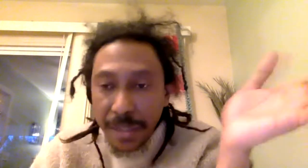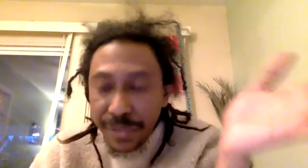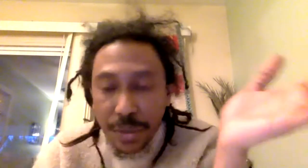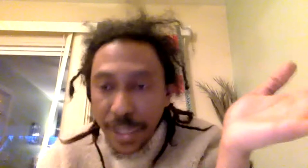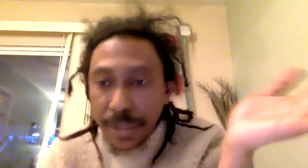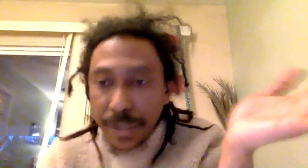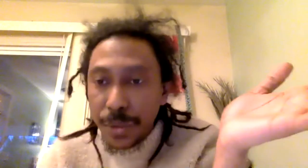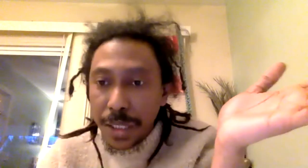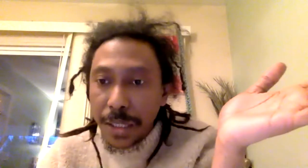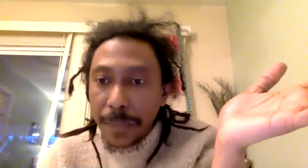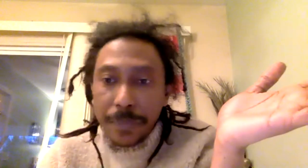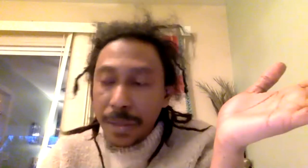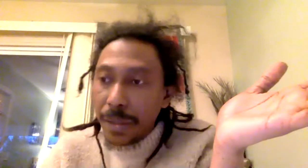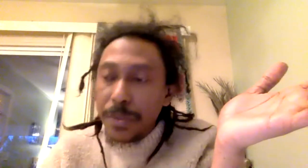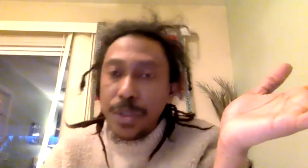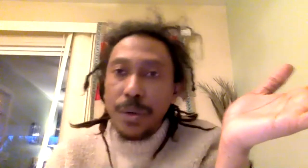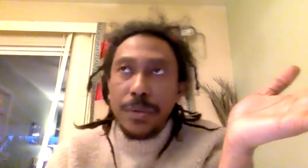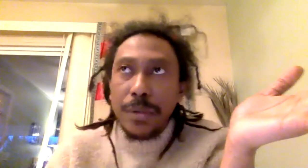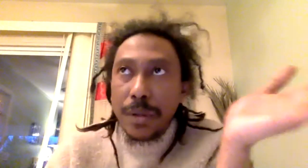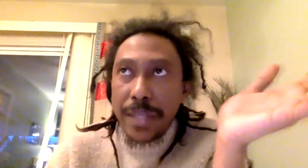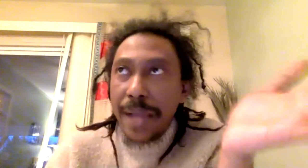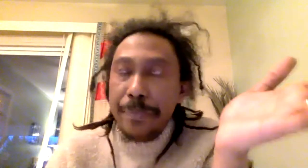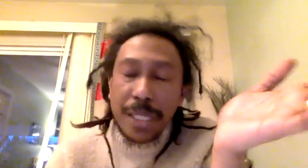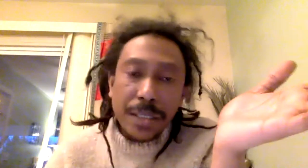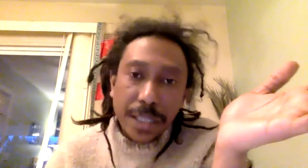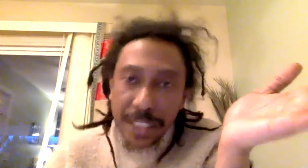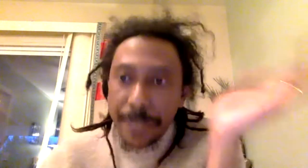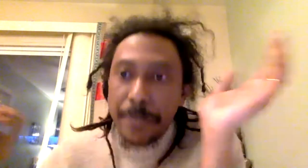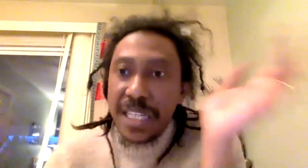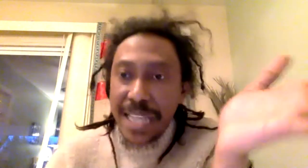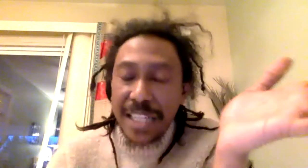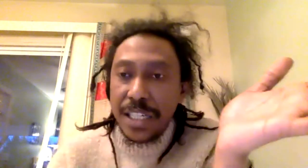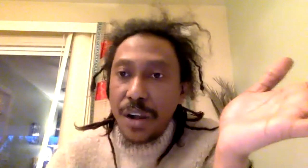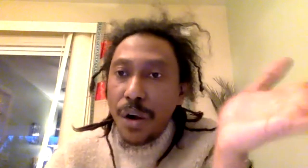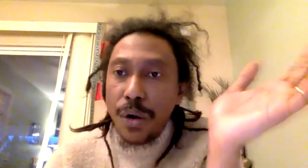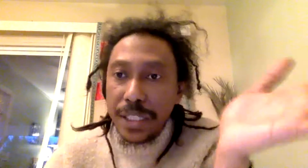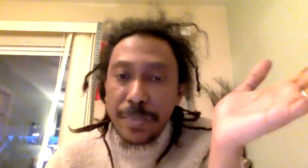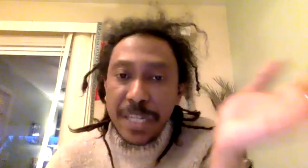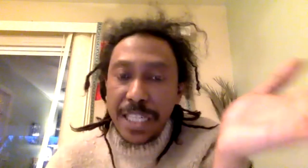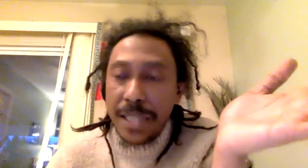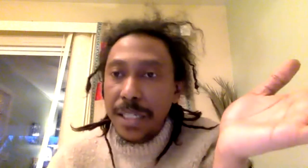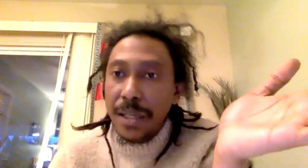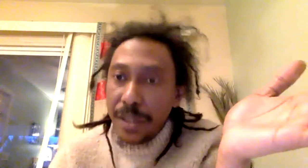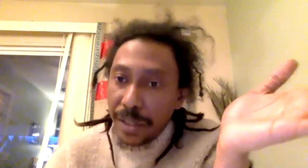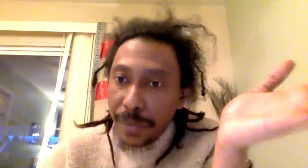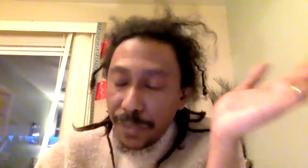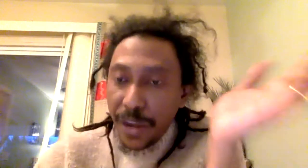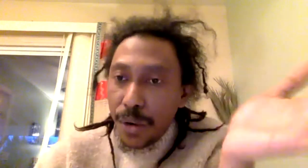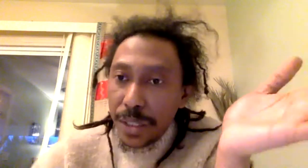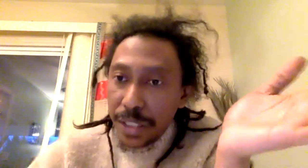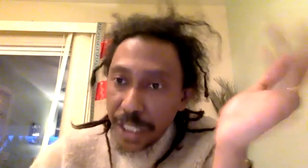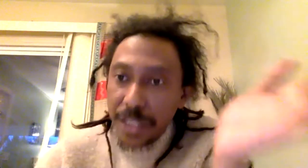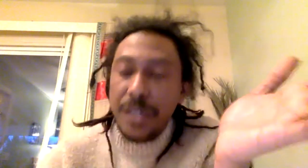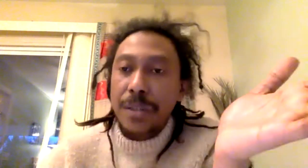I never create music. So that means it's a message. All is message. If